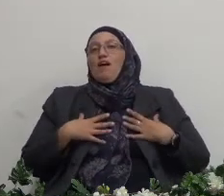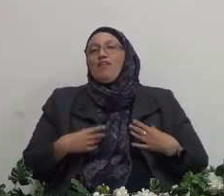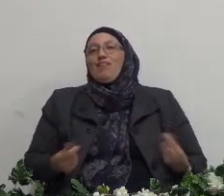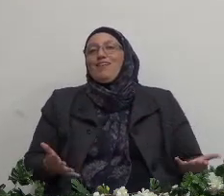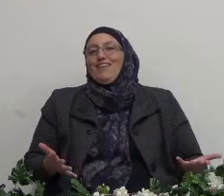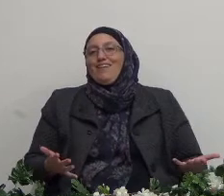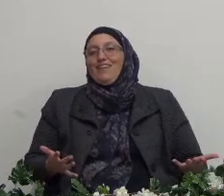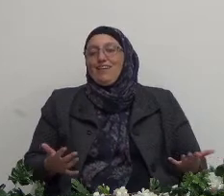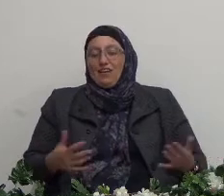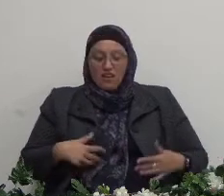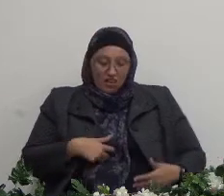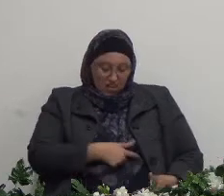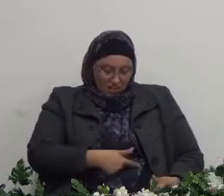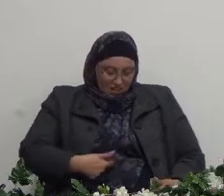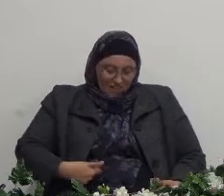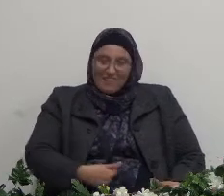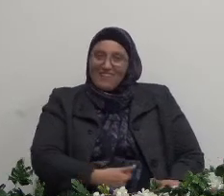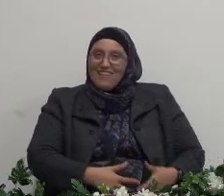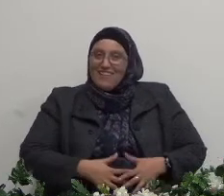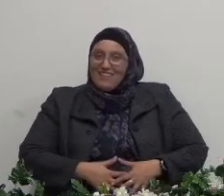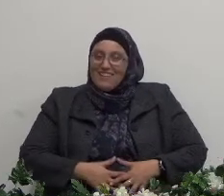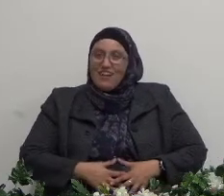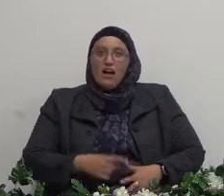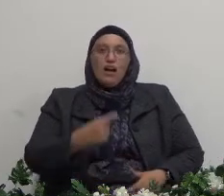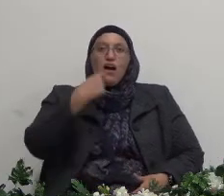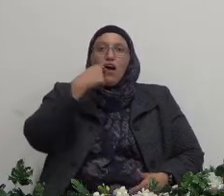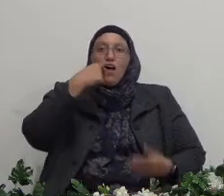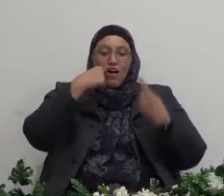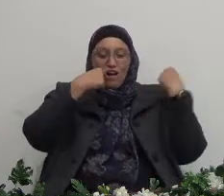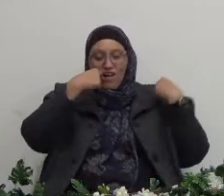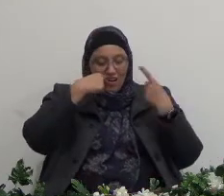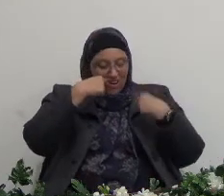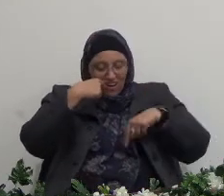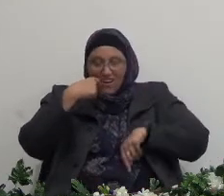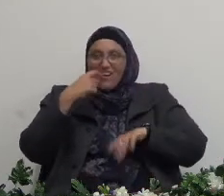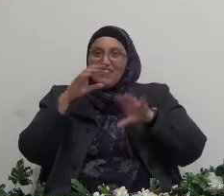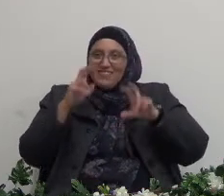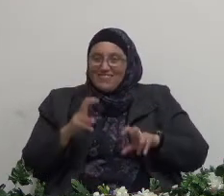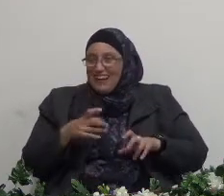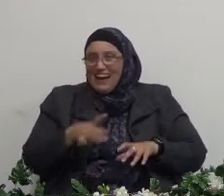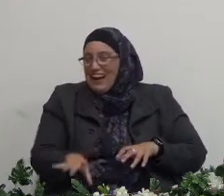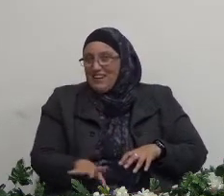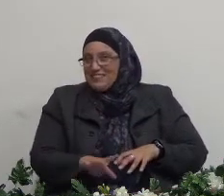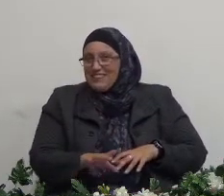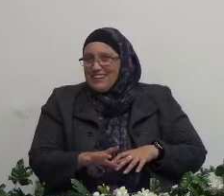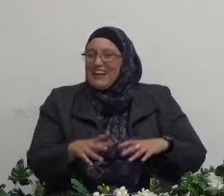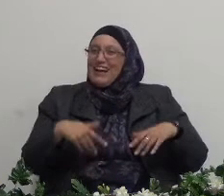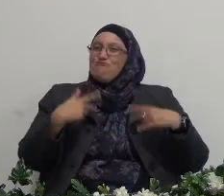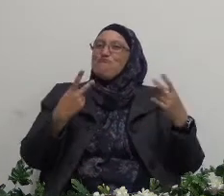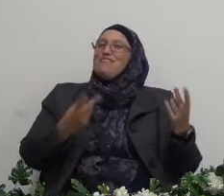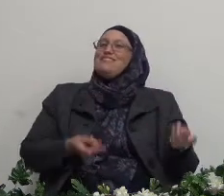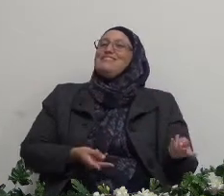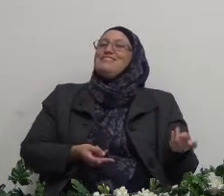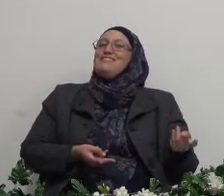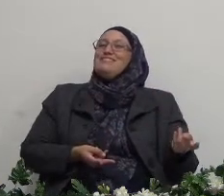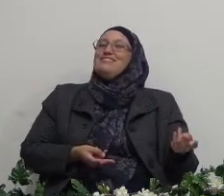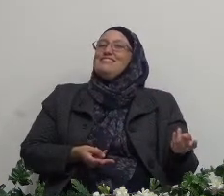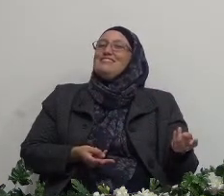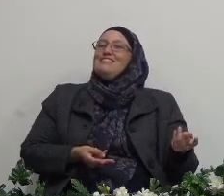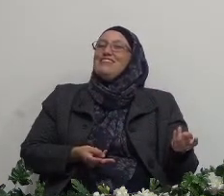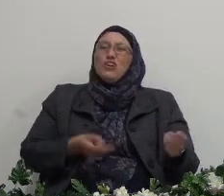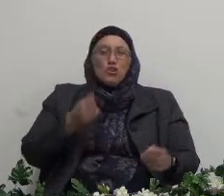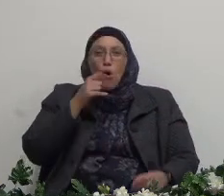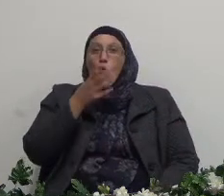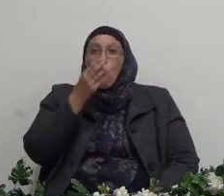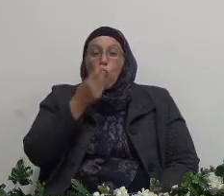from cavity to cavity is being given a rest. Even you can't even introduce a liquid enema from the other direction when